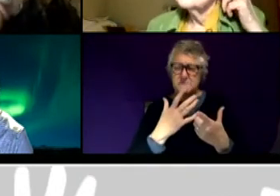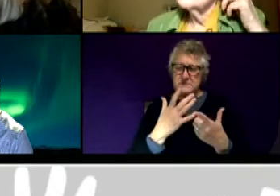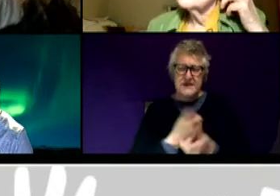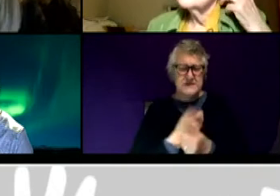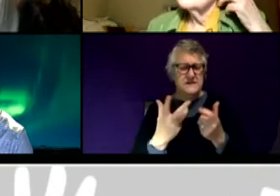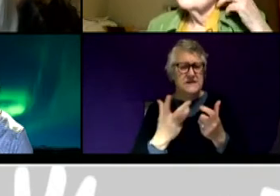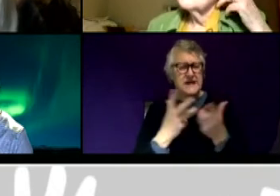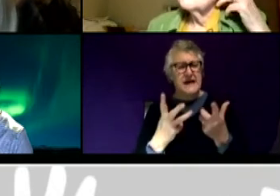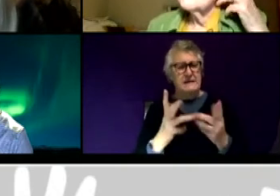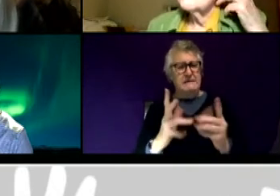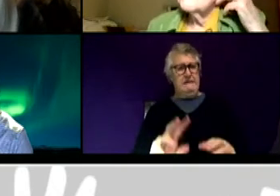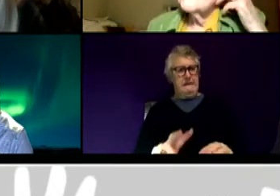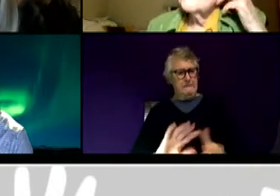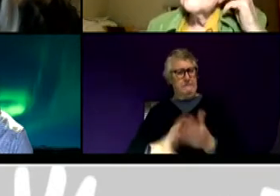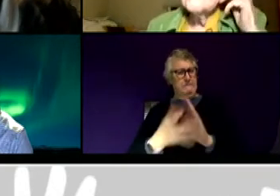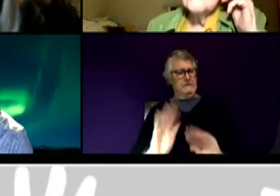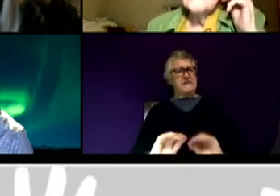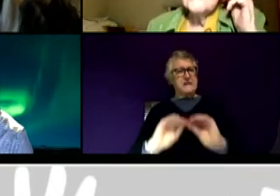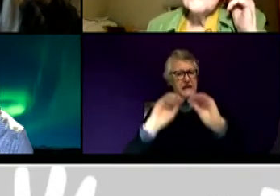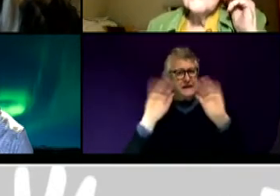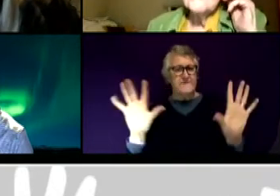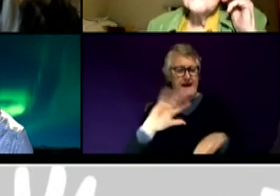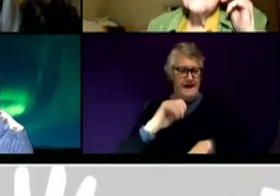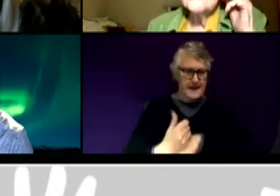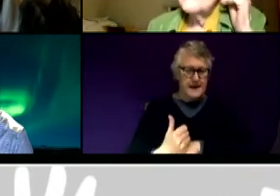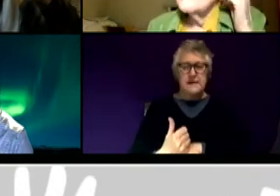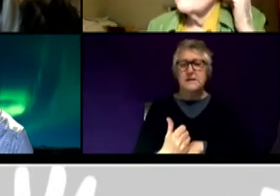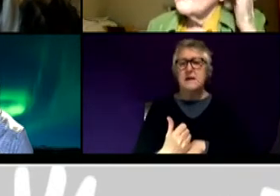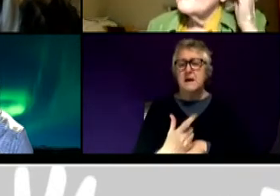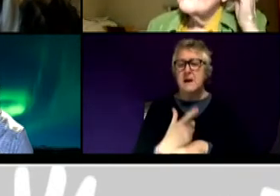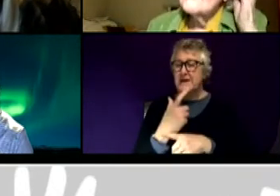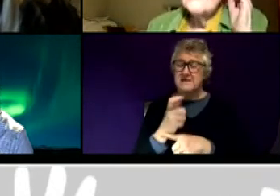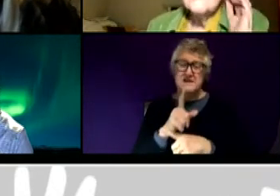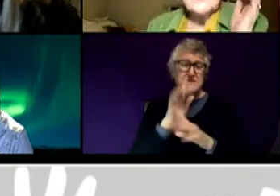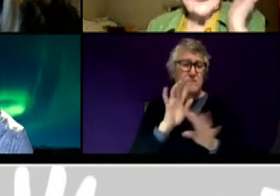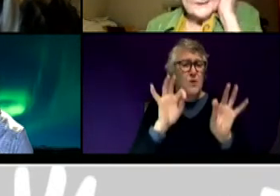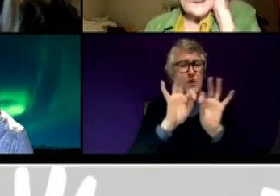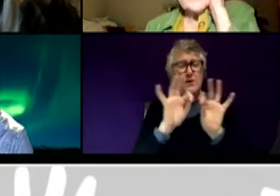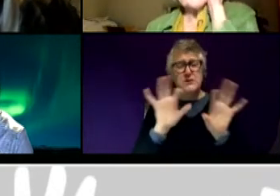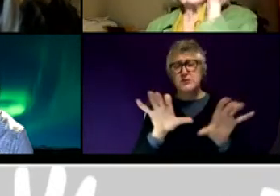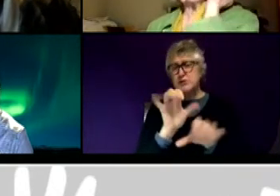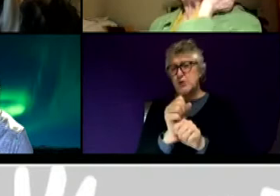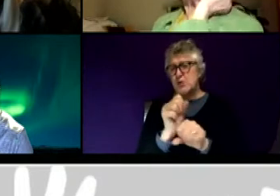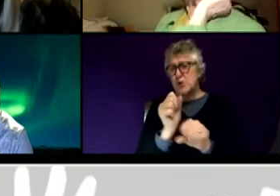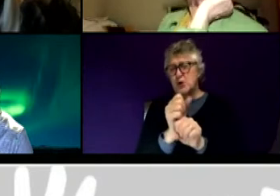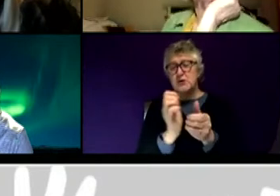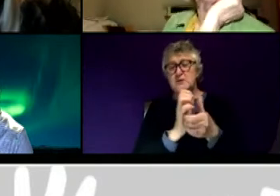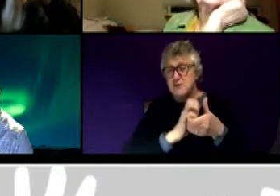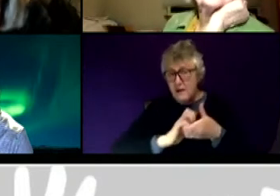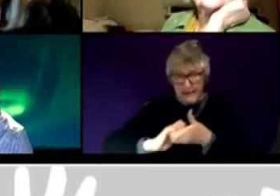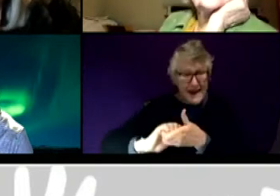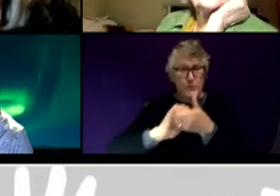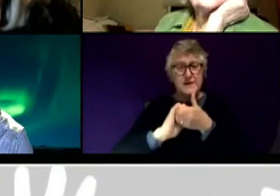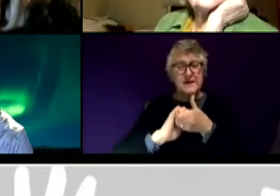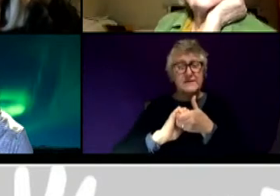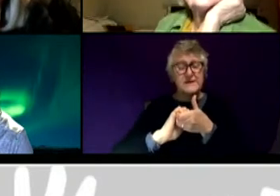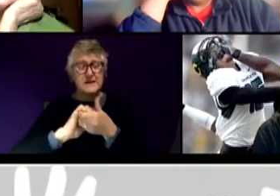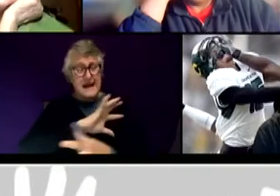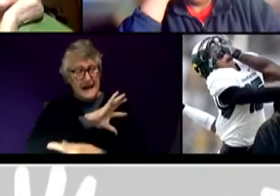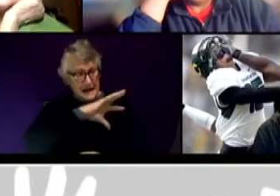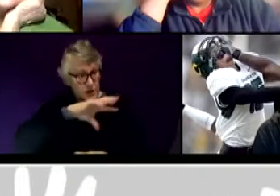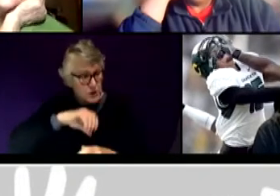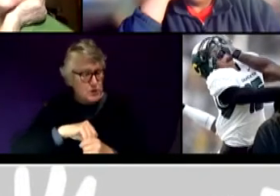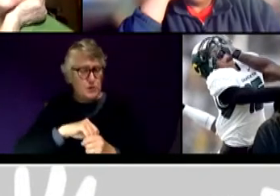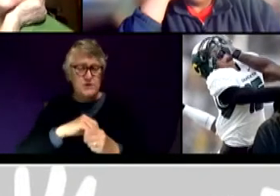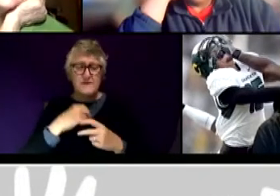So it's important to do the work collaboratively and to include voices from the city attorney, from the